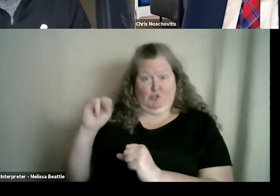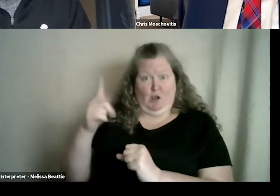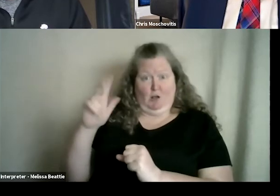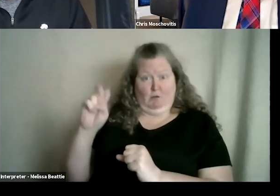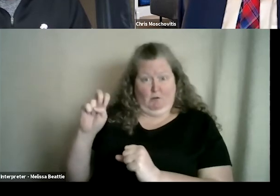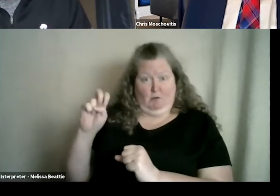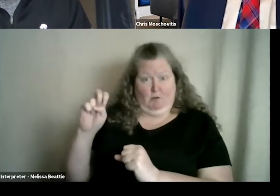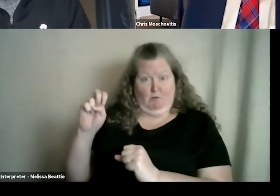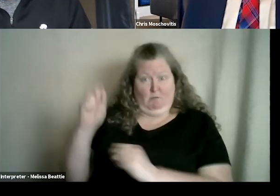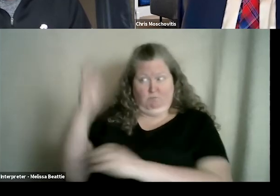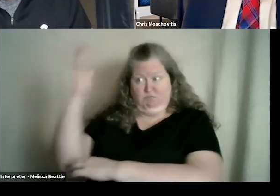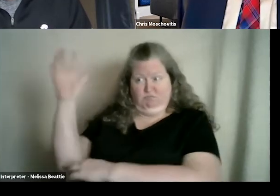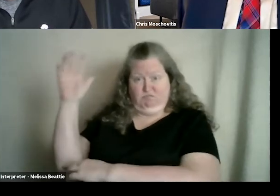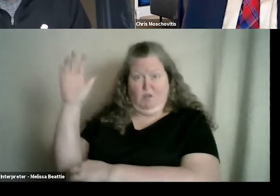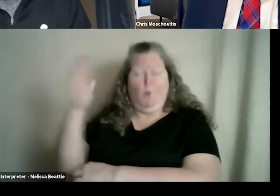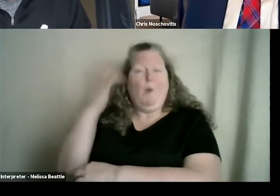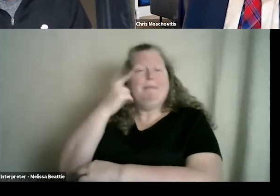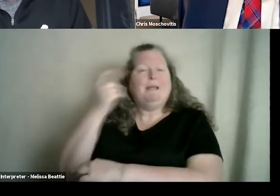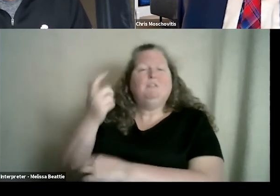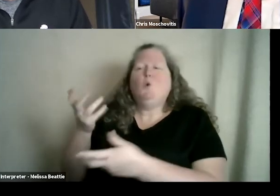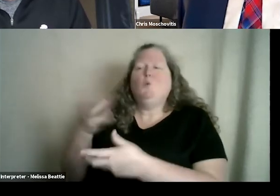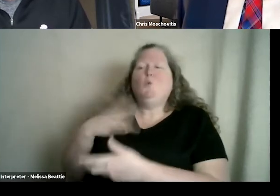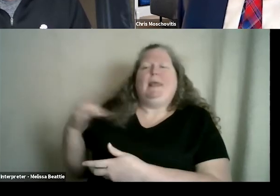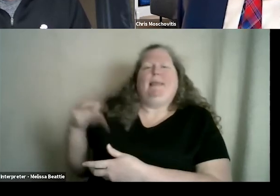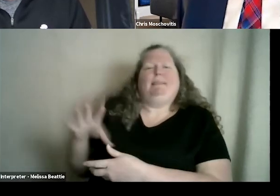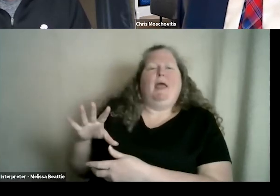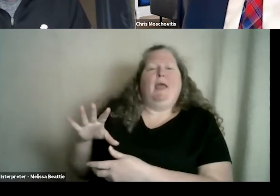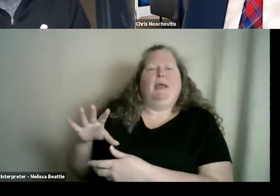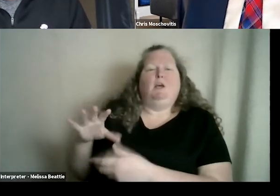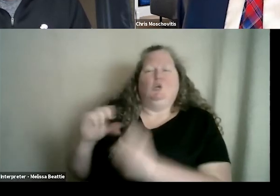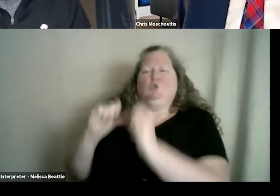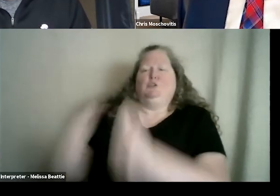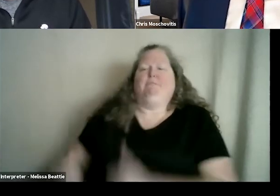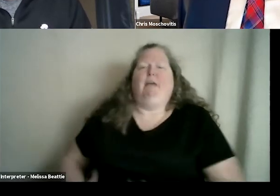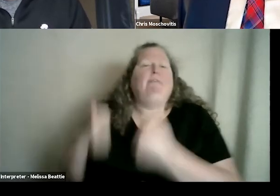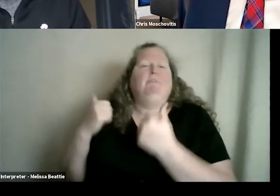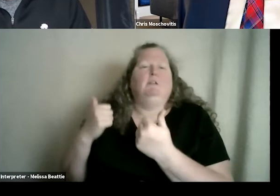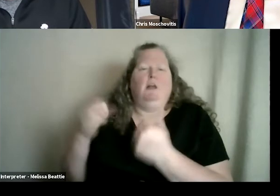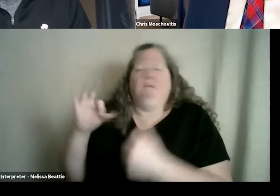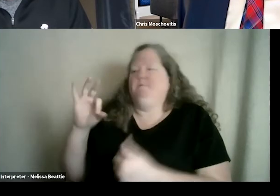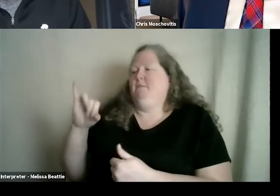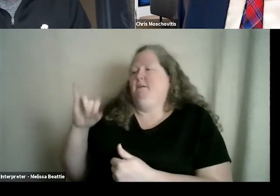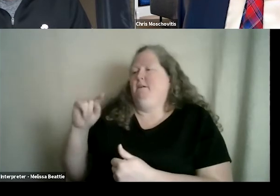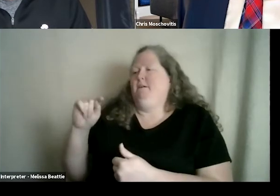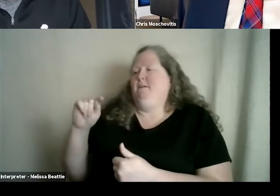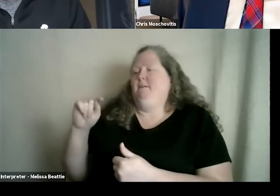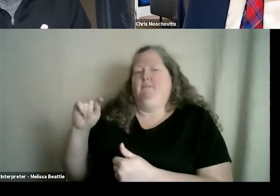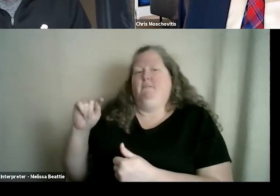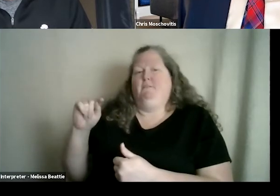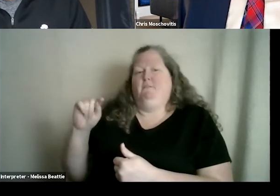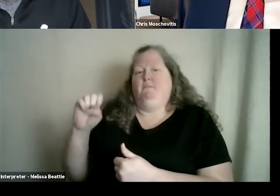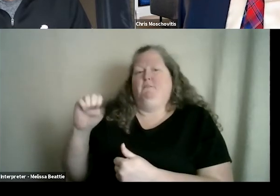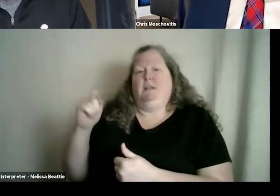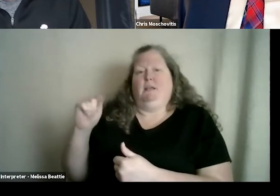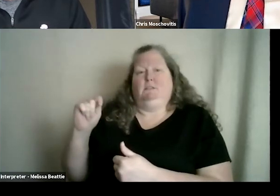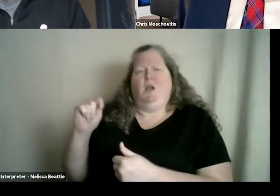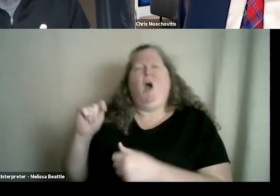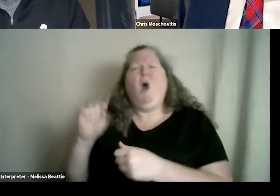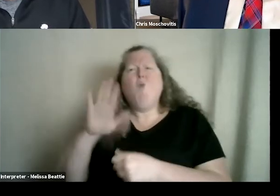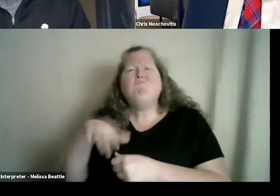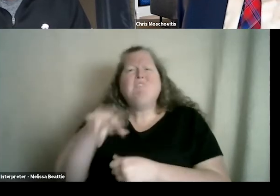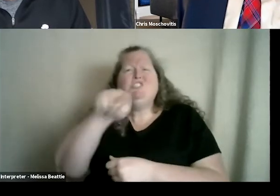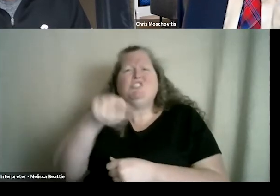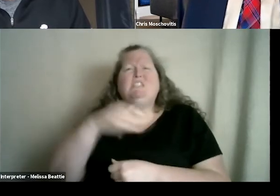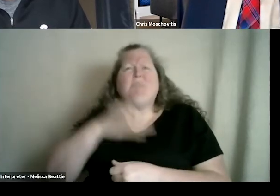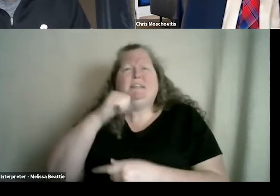like the survival of the fittest. We said, no. She is my sister, and I need to take care of her.